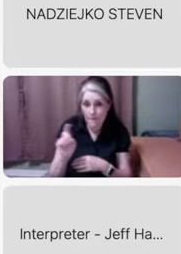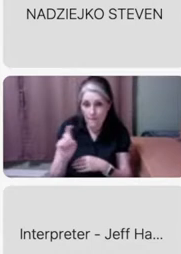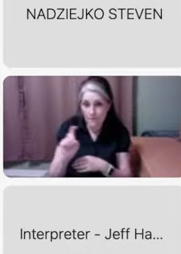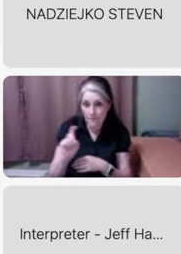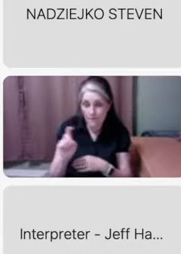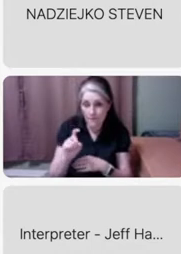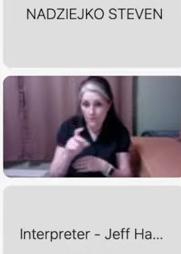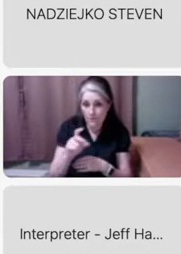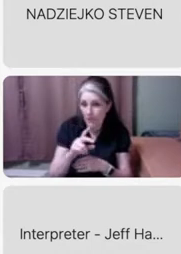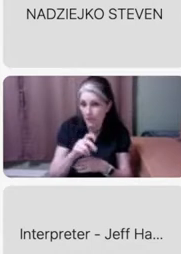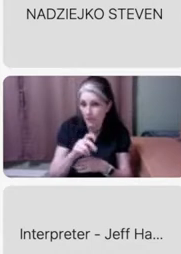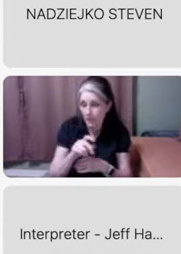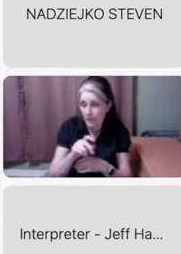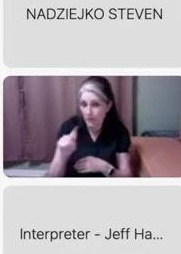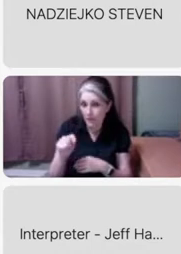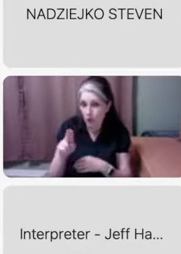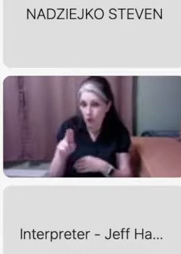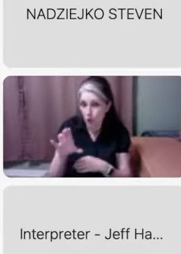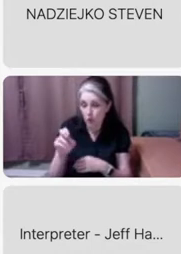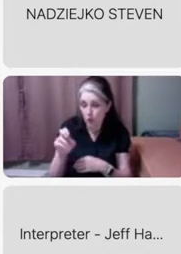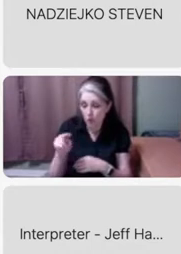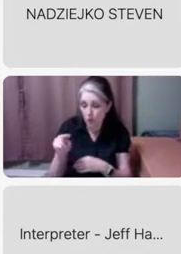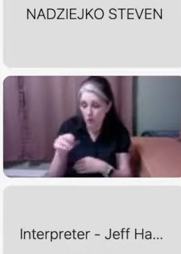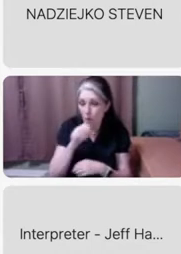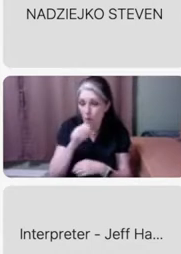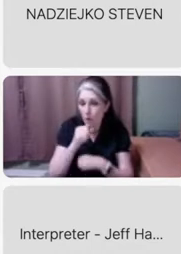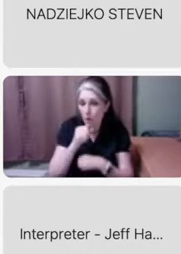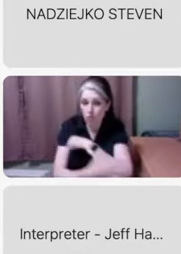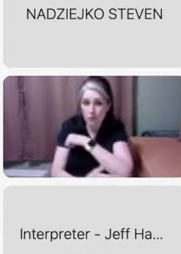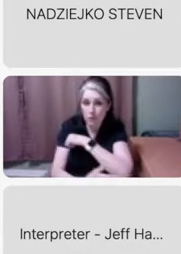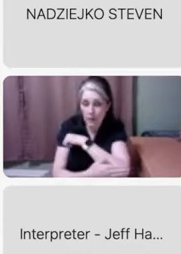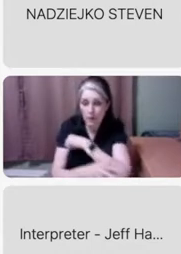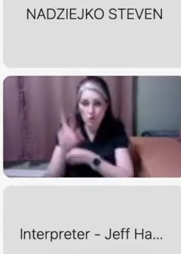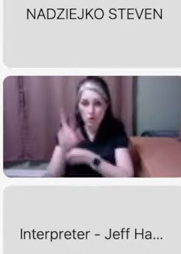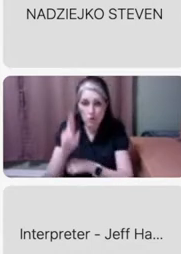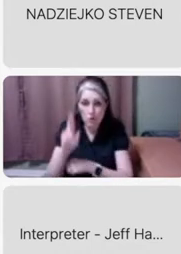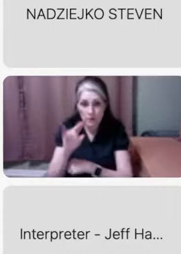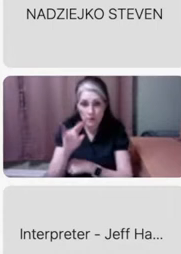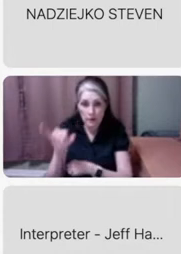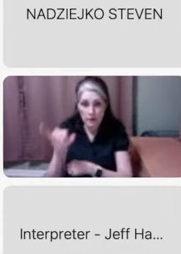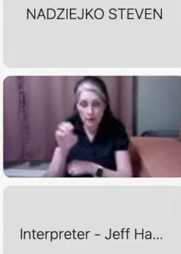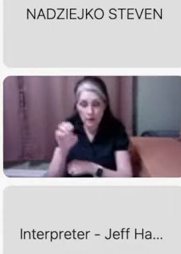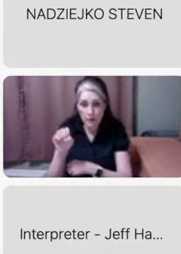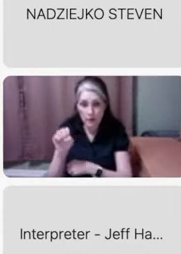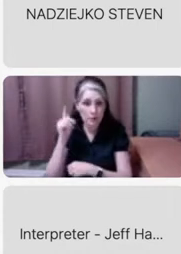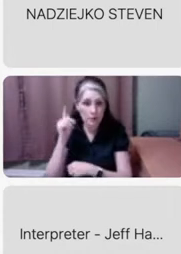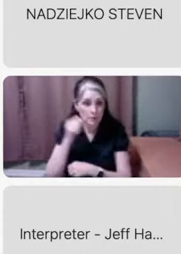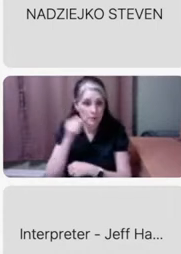ventura orange county riverside inland empire temecula and san diego